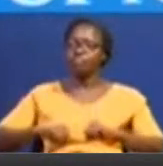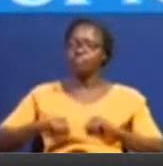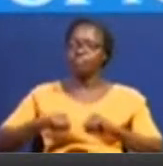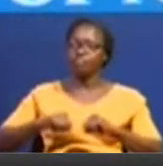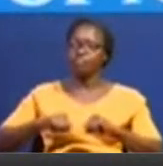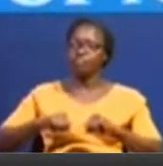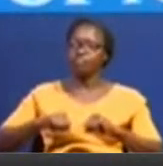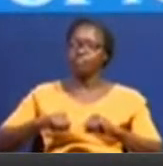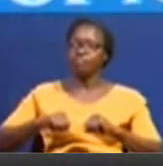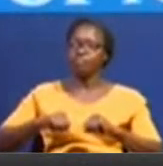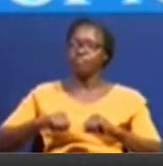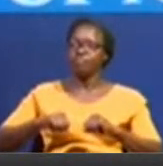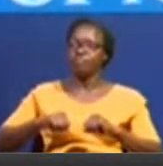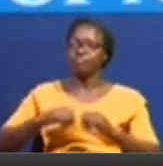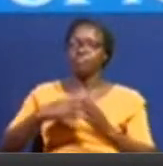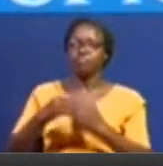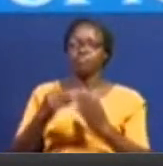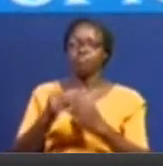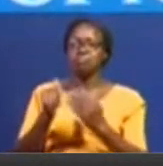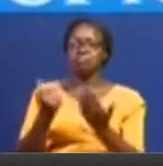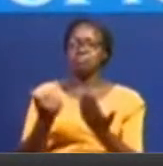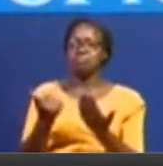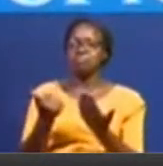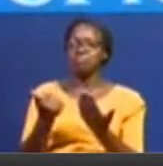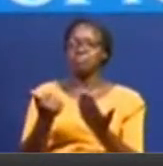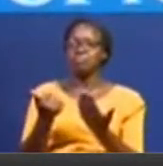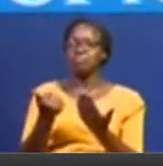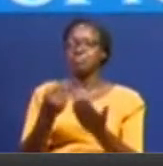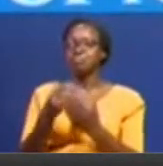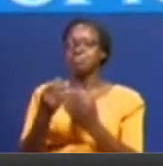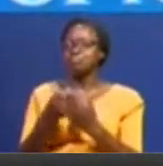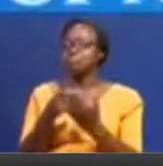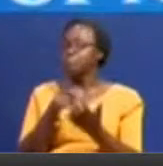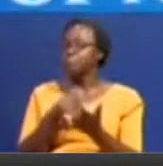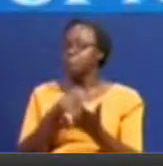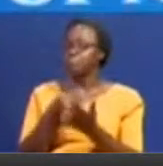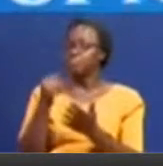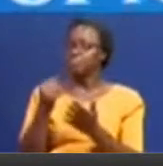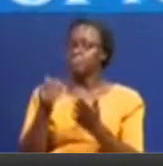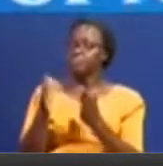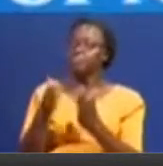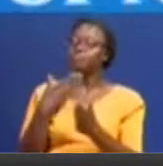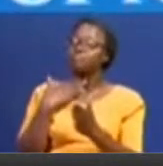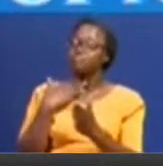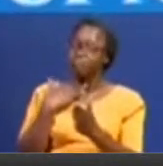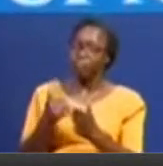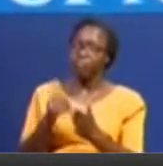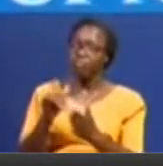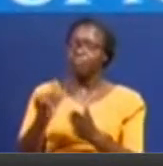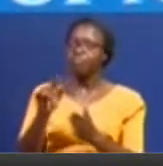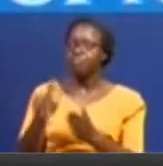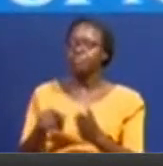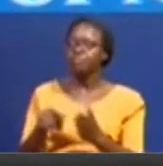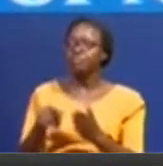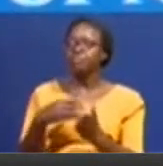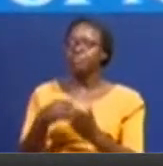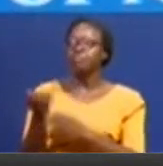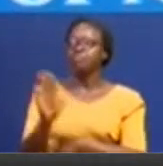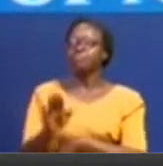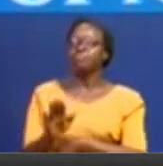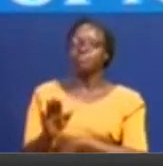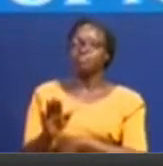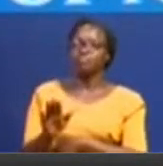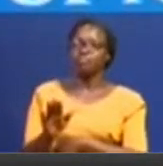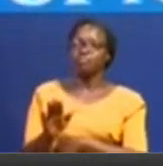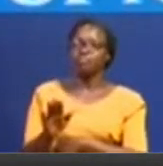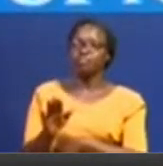not able to make a lot of money, we were not able to make money from it, so the person demanded that they needed their capital back.